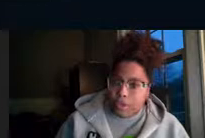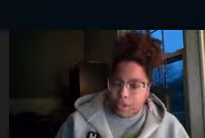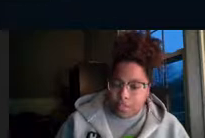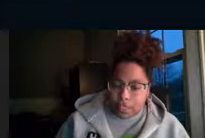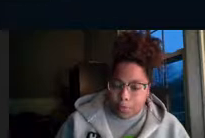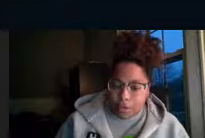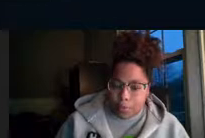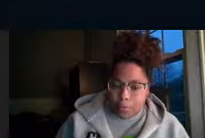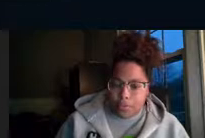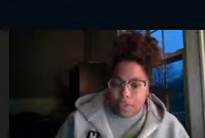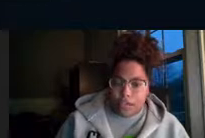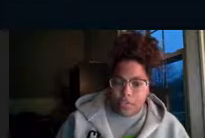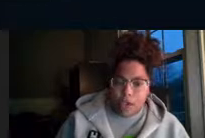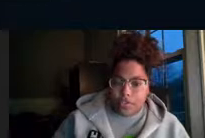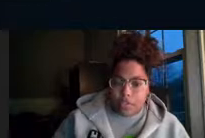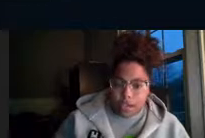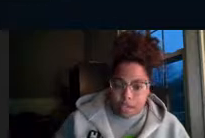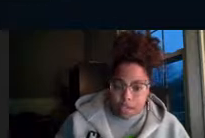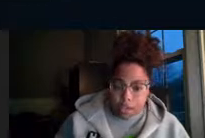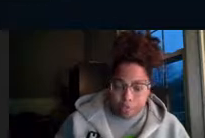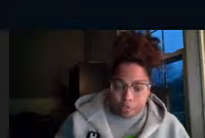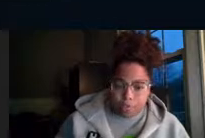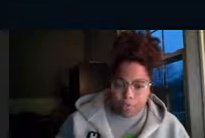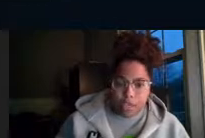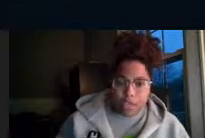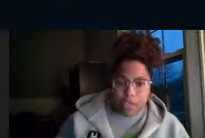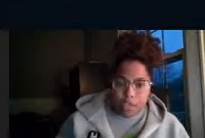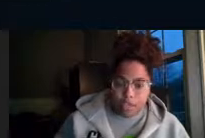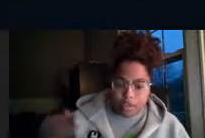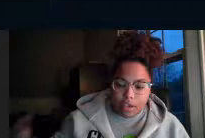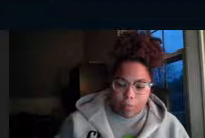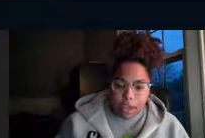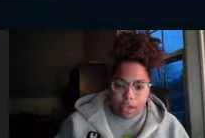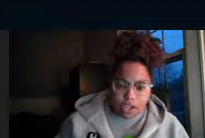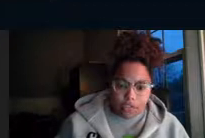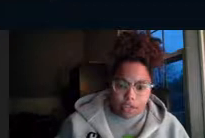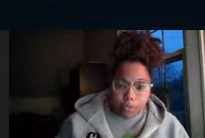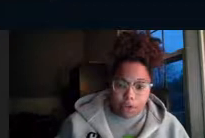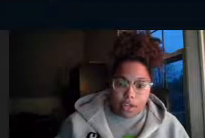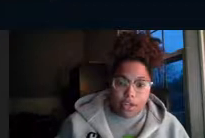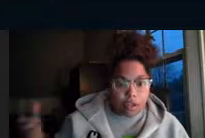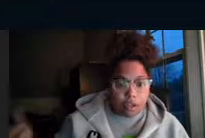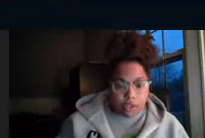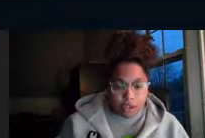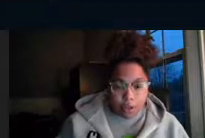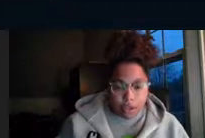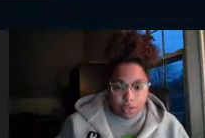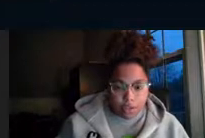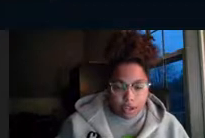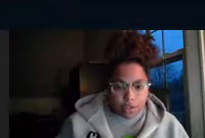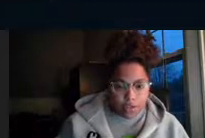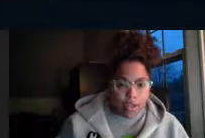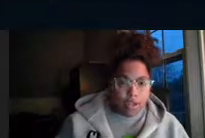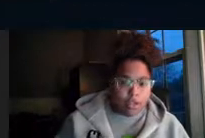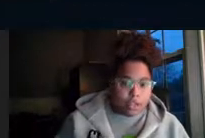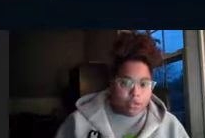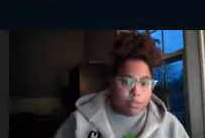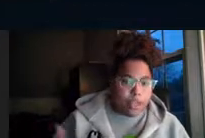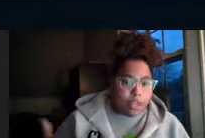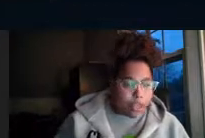only open until 6 p.m. And so after that time, until they come back on shift in the morning, police respond to those